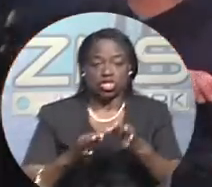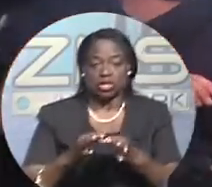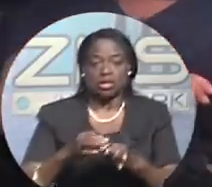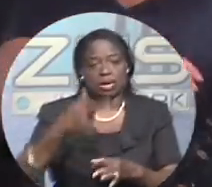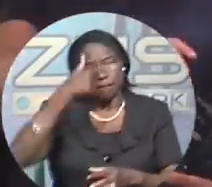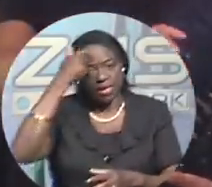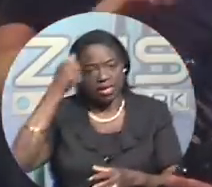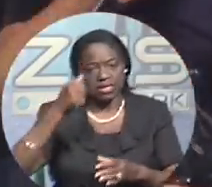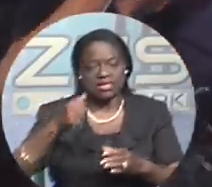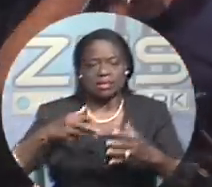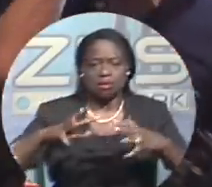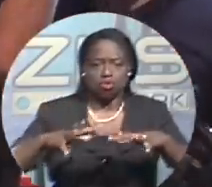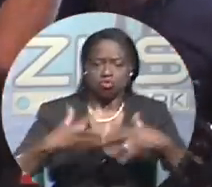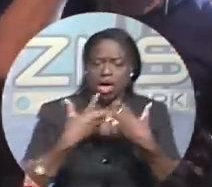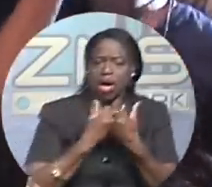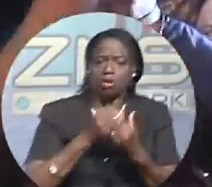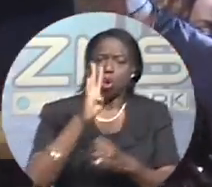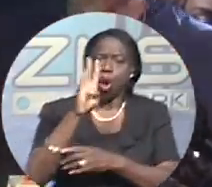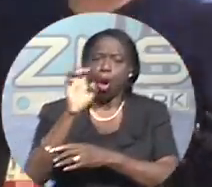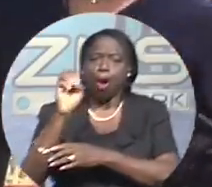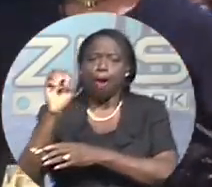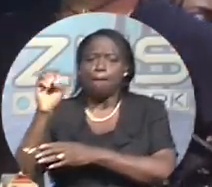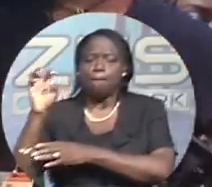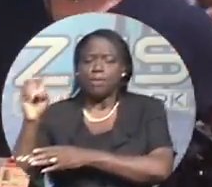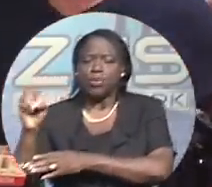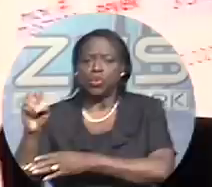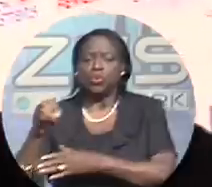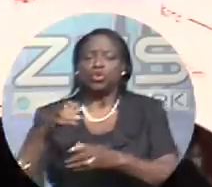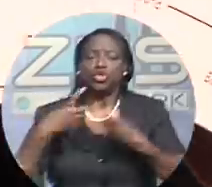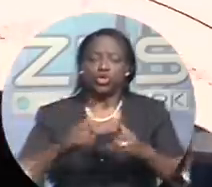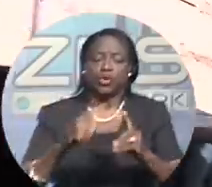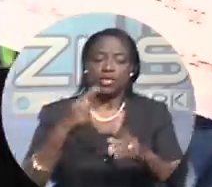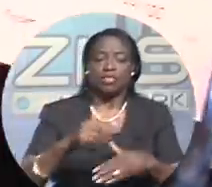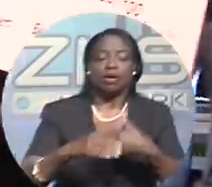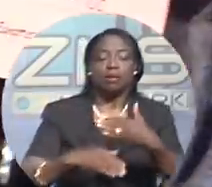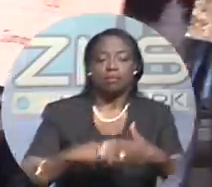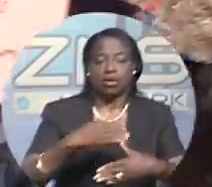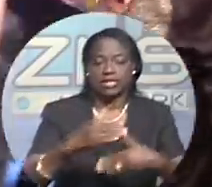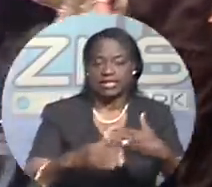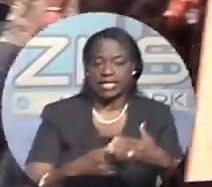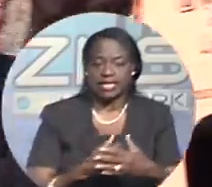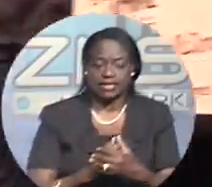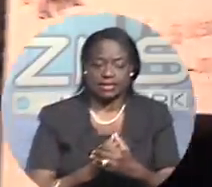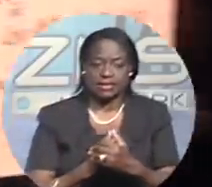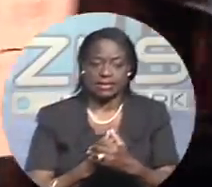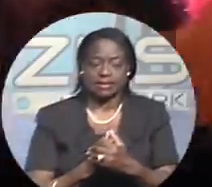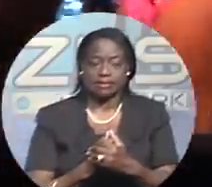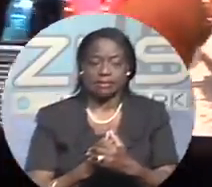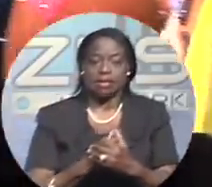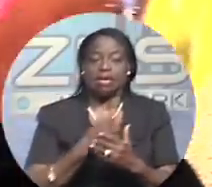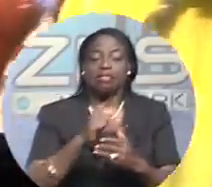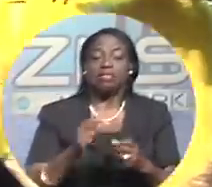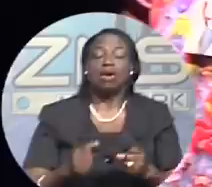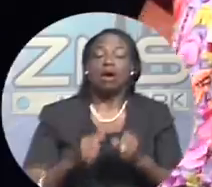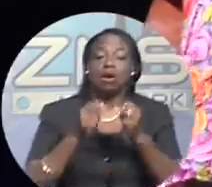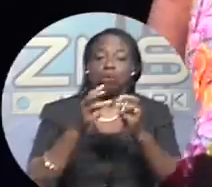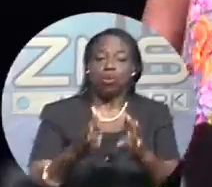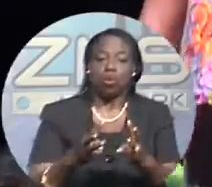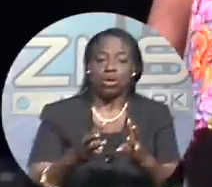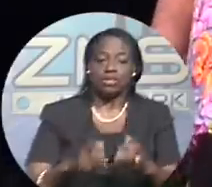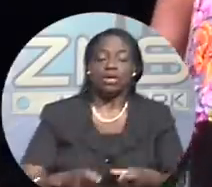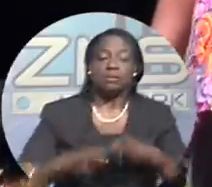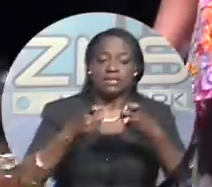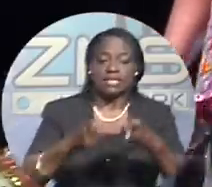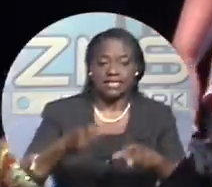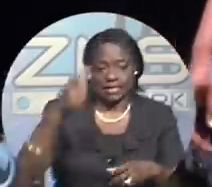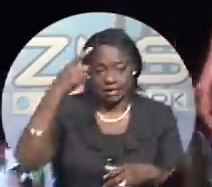the process. And that continued during the announcement of the final results and even the winner. The awards were presented by Prime Minister the Right Honorable